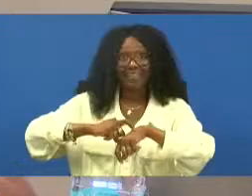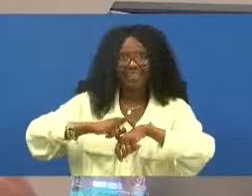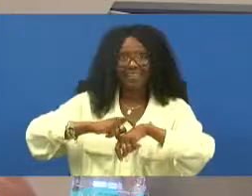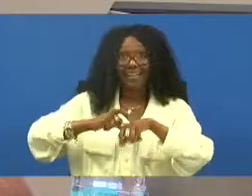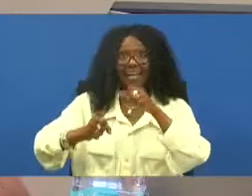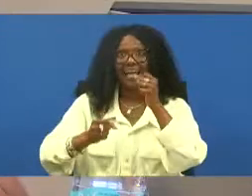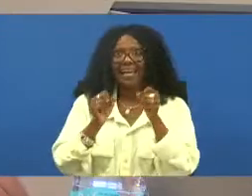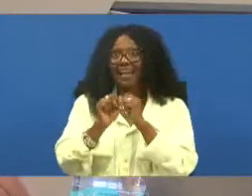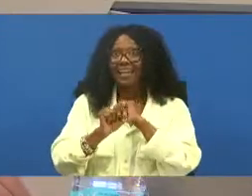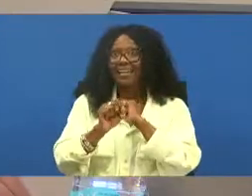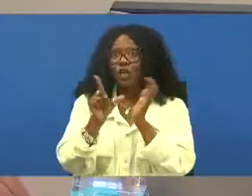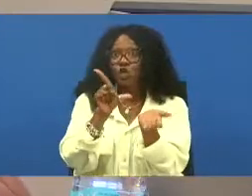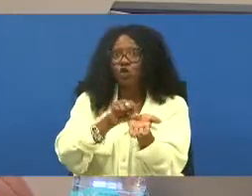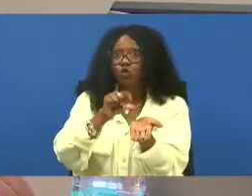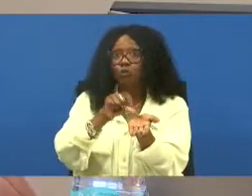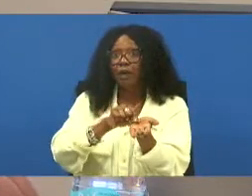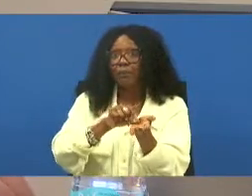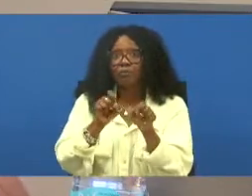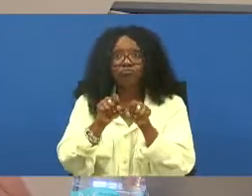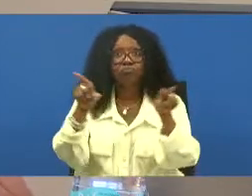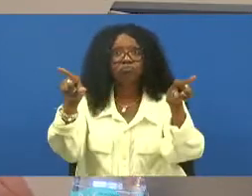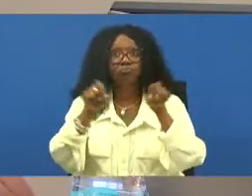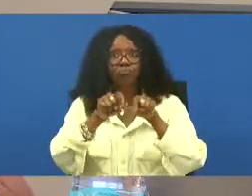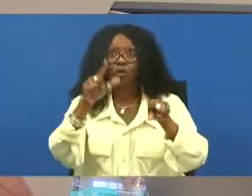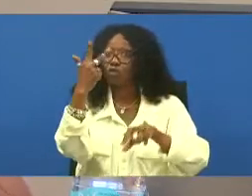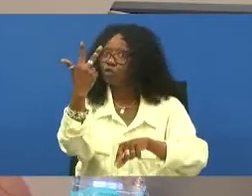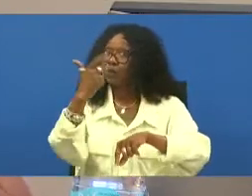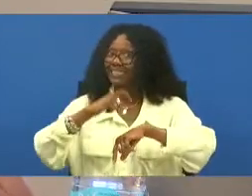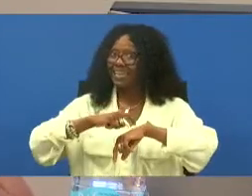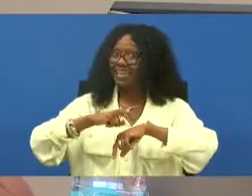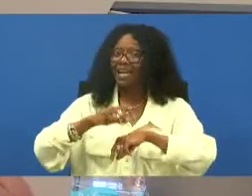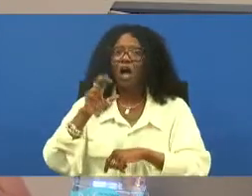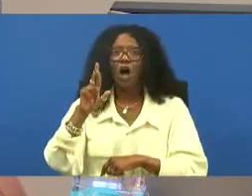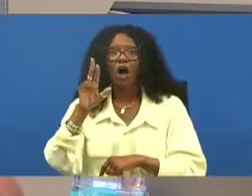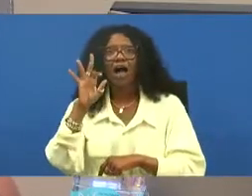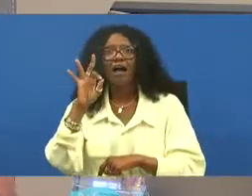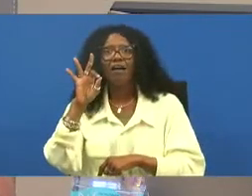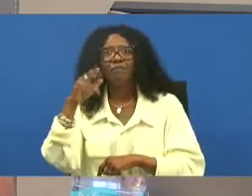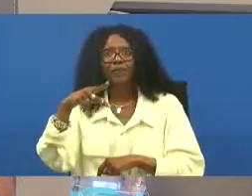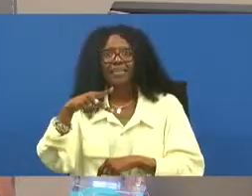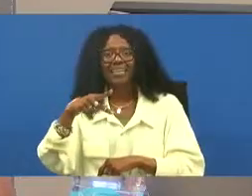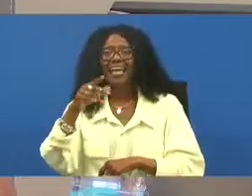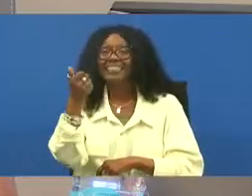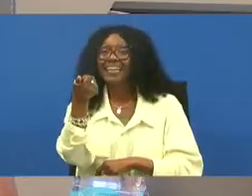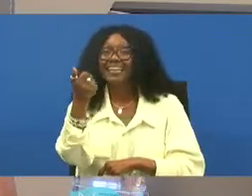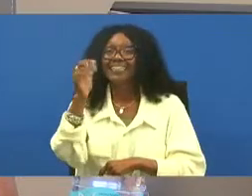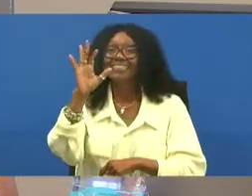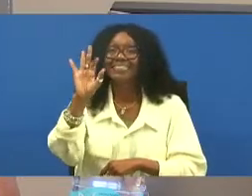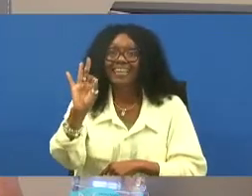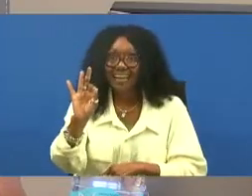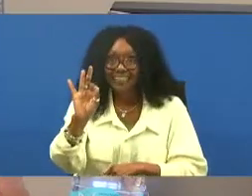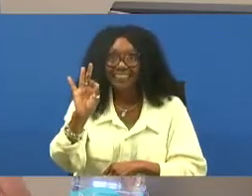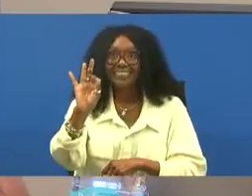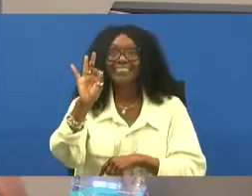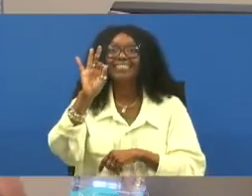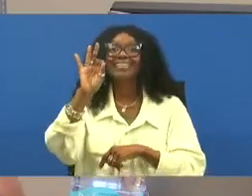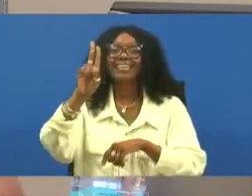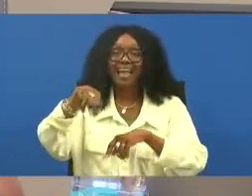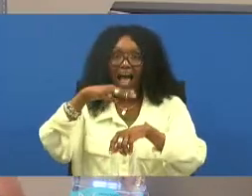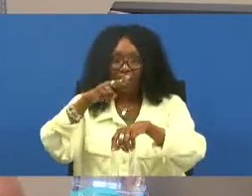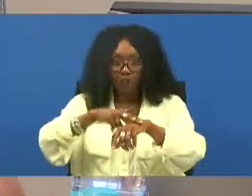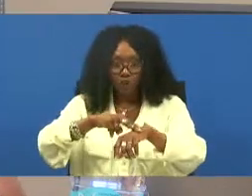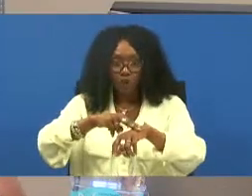the Advocate. And we also sent the RFP to 19 nationally recognized consultants who had